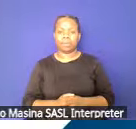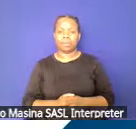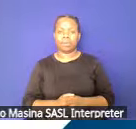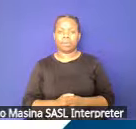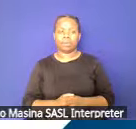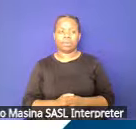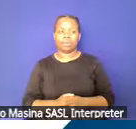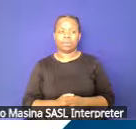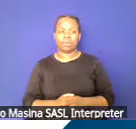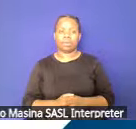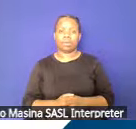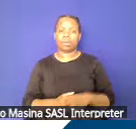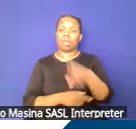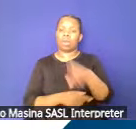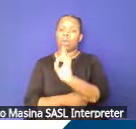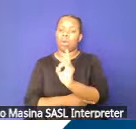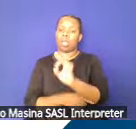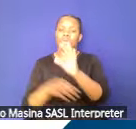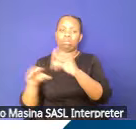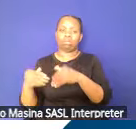Right, let's move on.